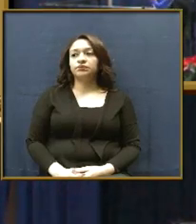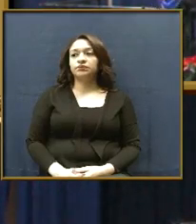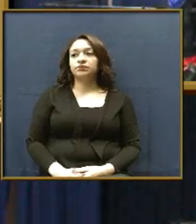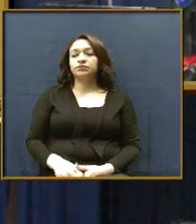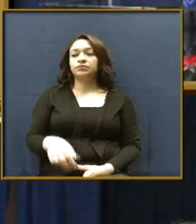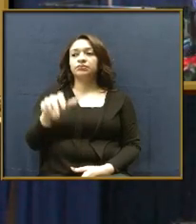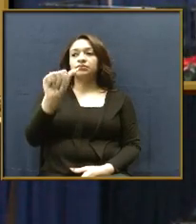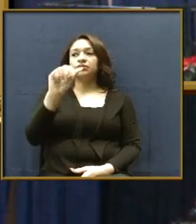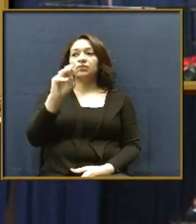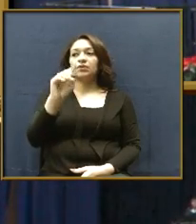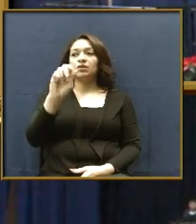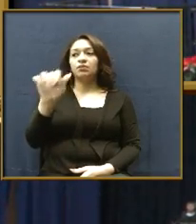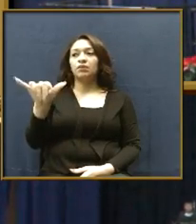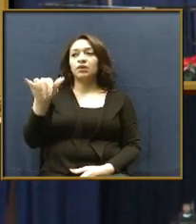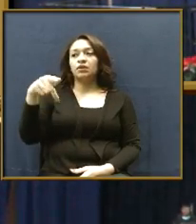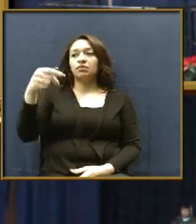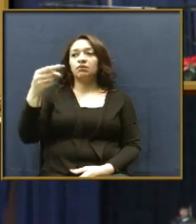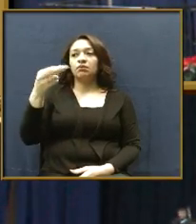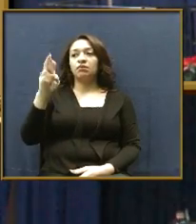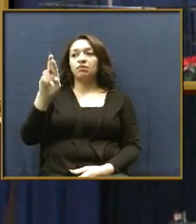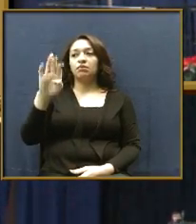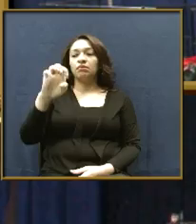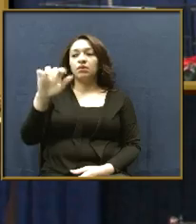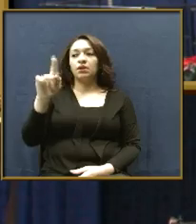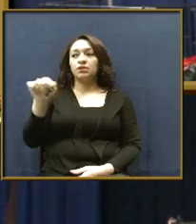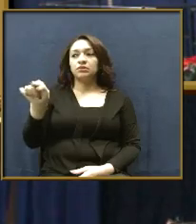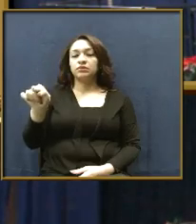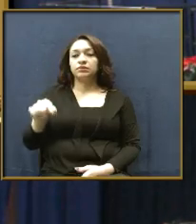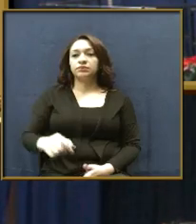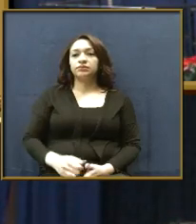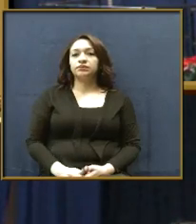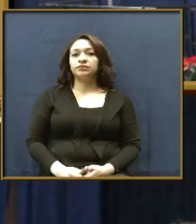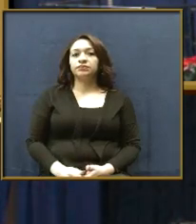Amy Torres Perez, Phi Kappa Phi.